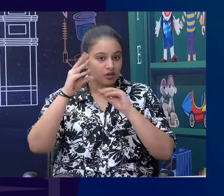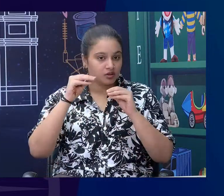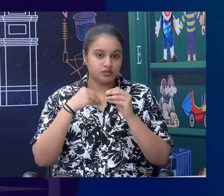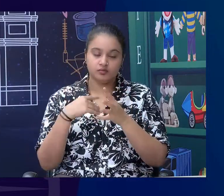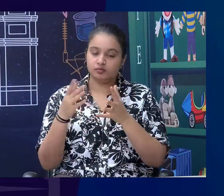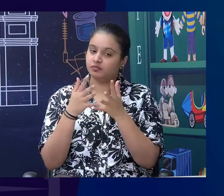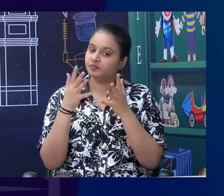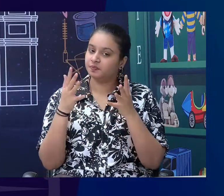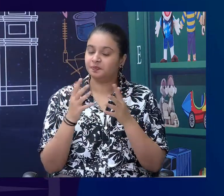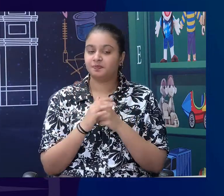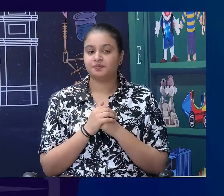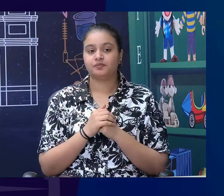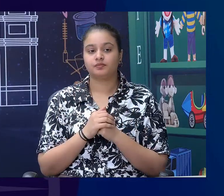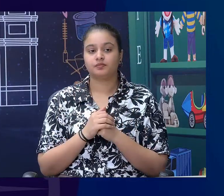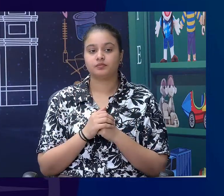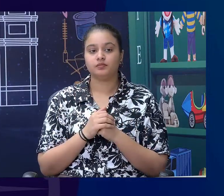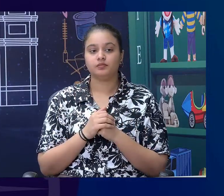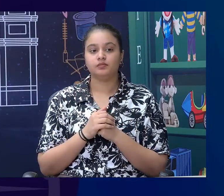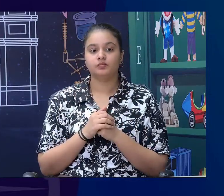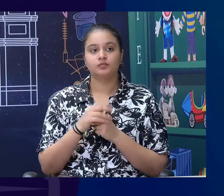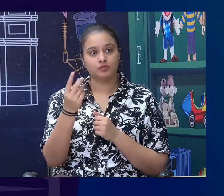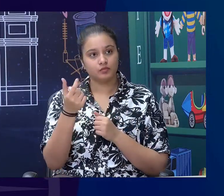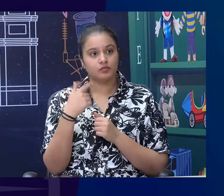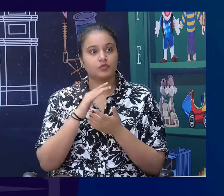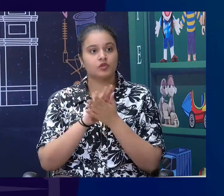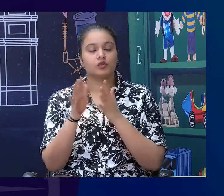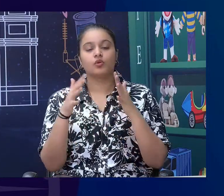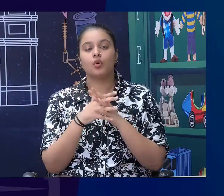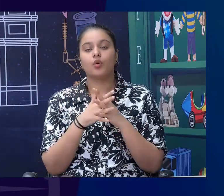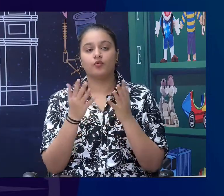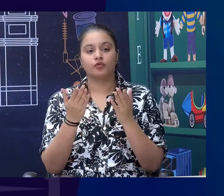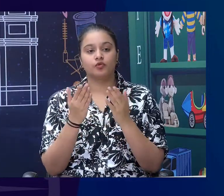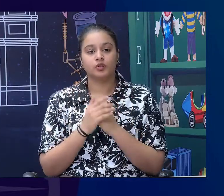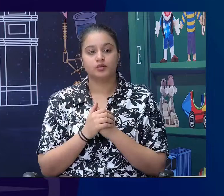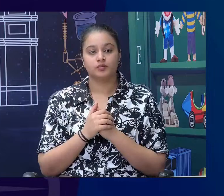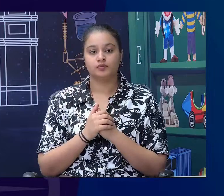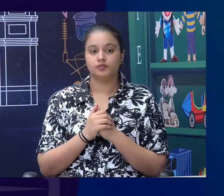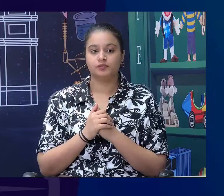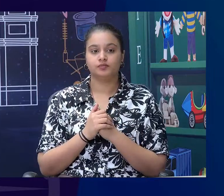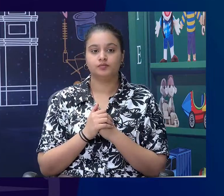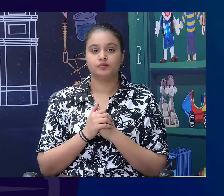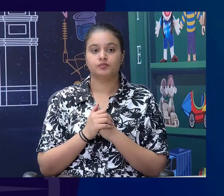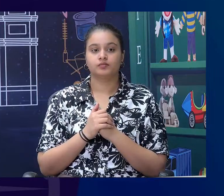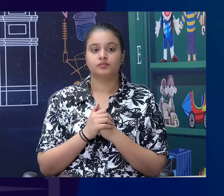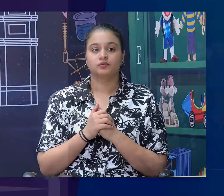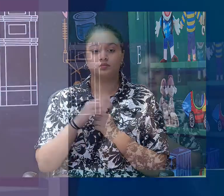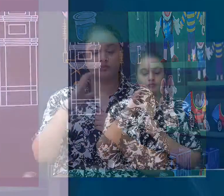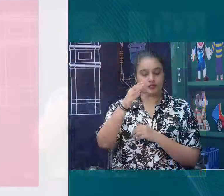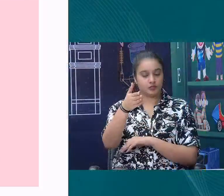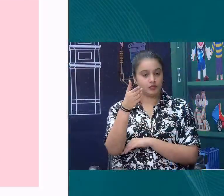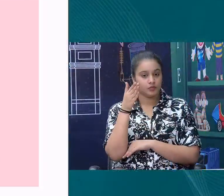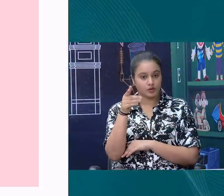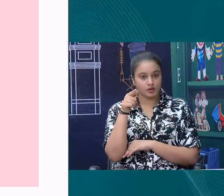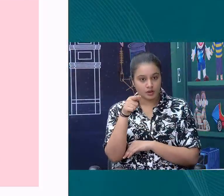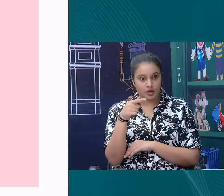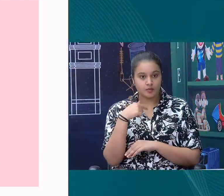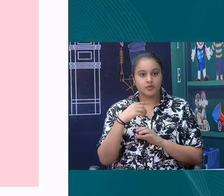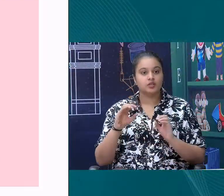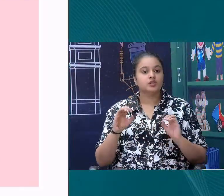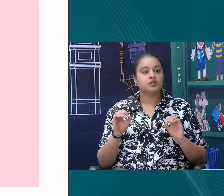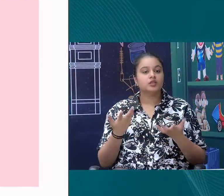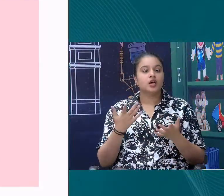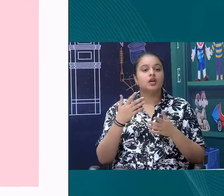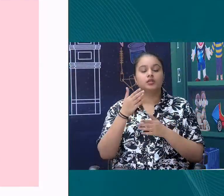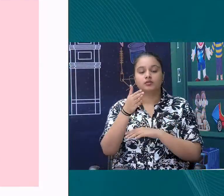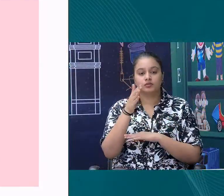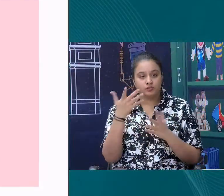in this session. All right. Okay. Now, let's quickly look at the homework, children, on your screens. How was the camel at the start? What